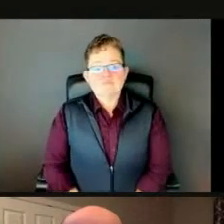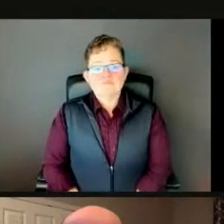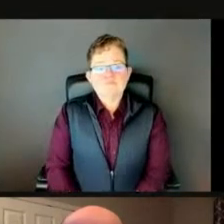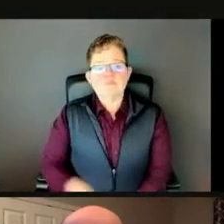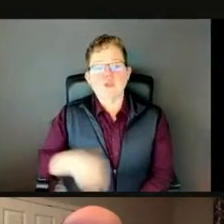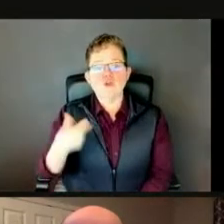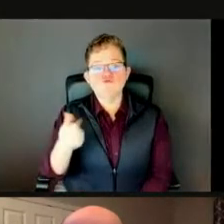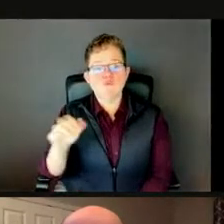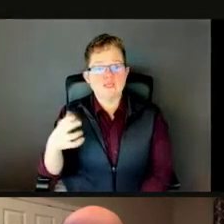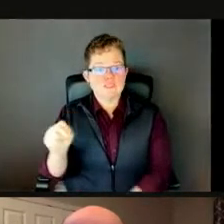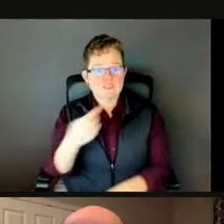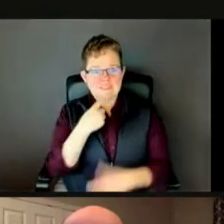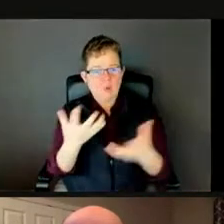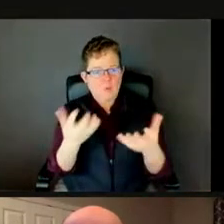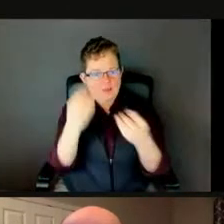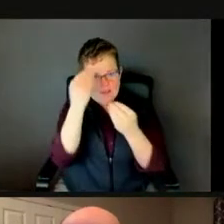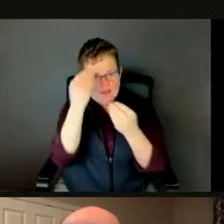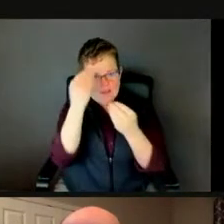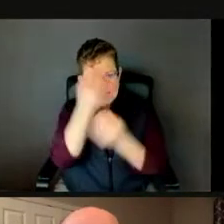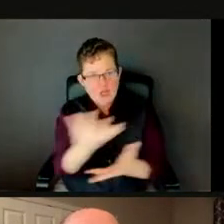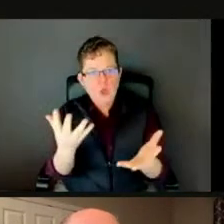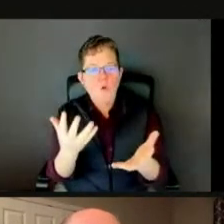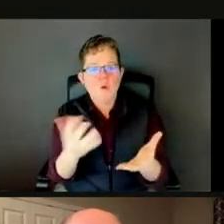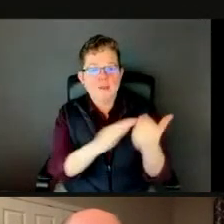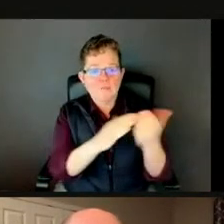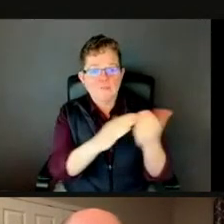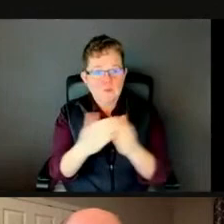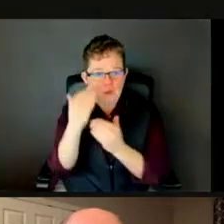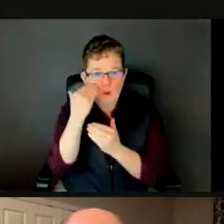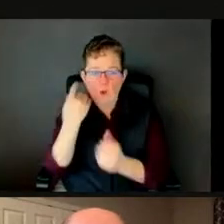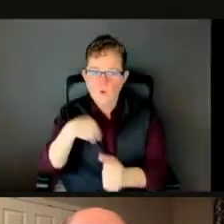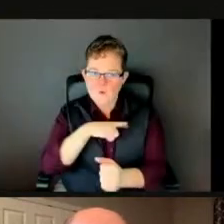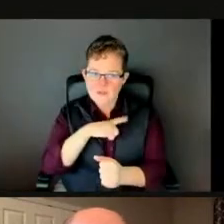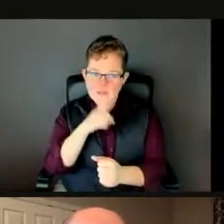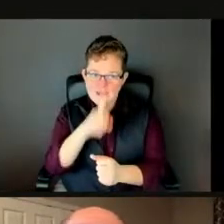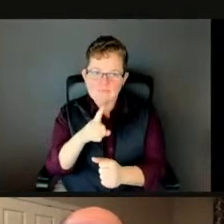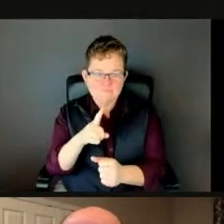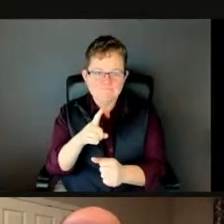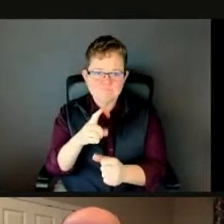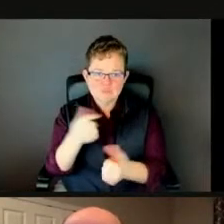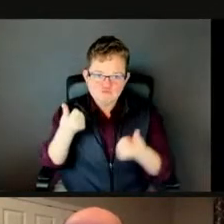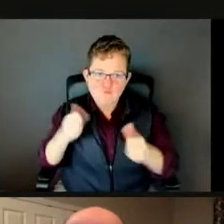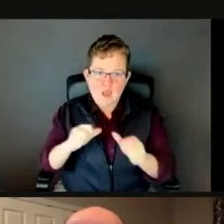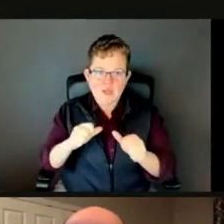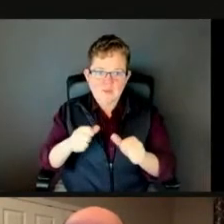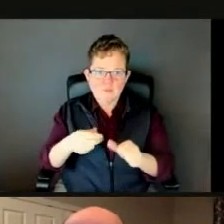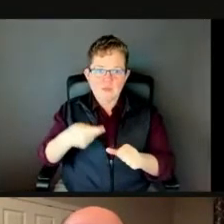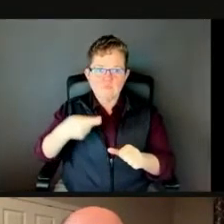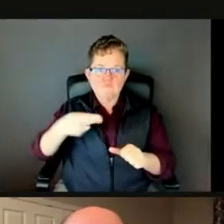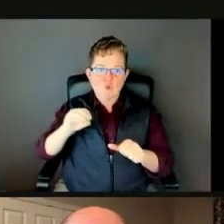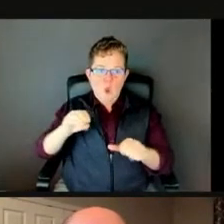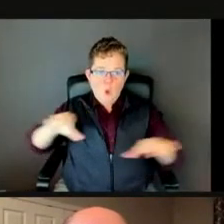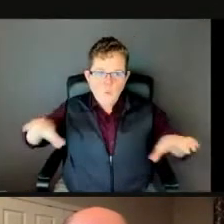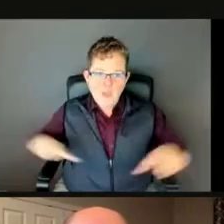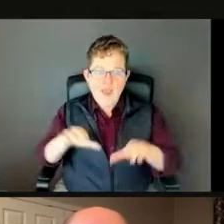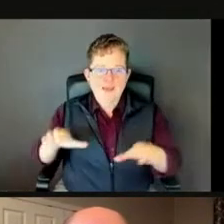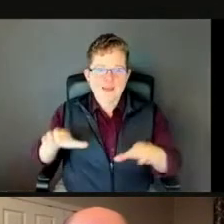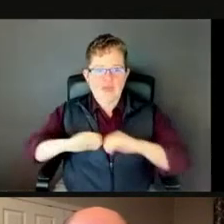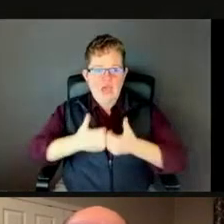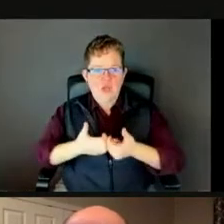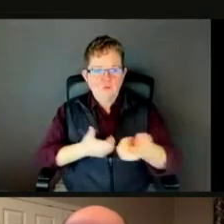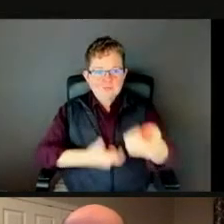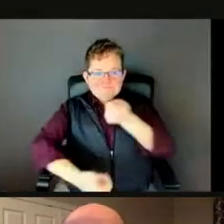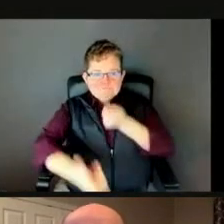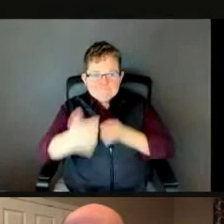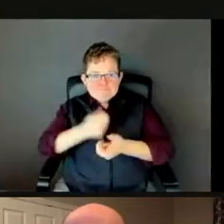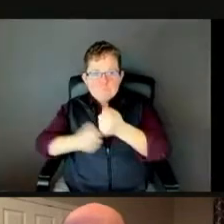know, just to help the community know, we have absolutely been after that proactive approach. Just like you said, how can we engage people? How can we